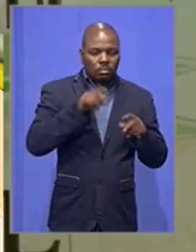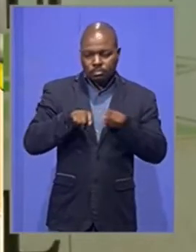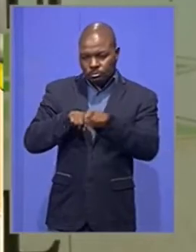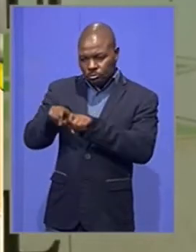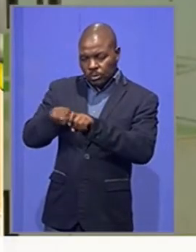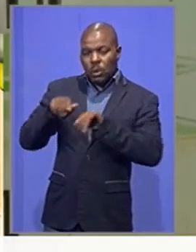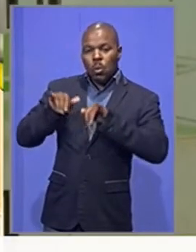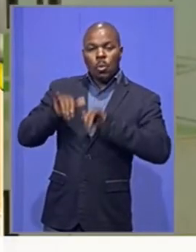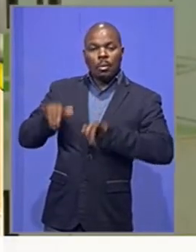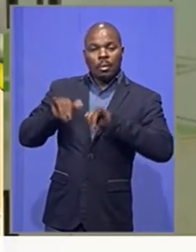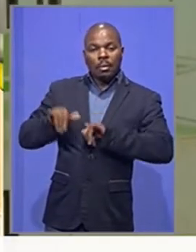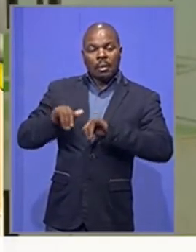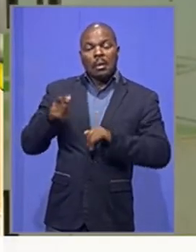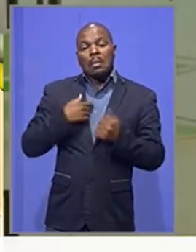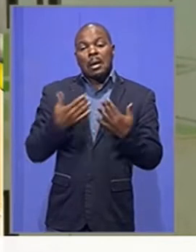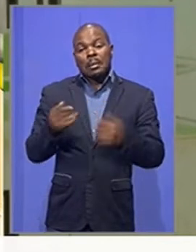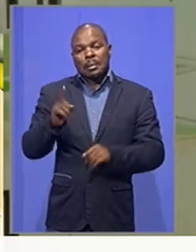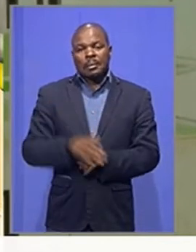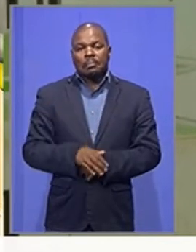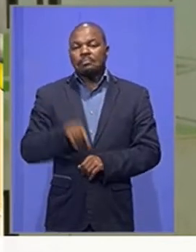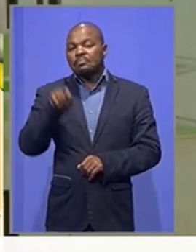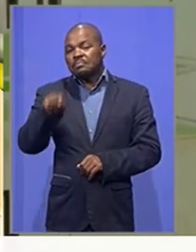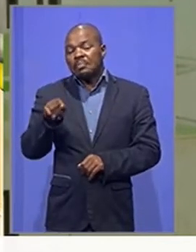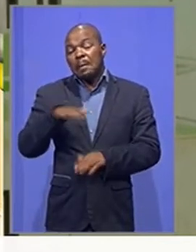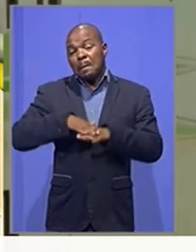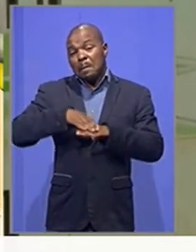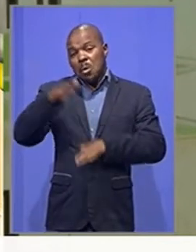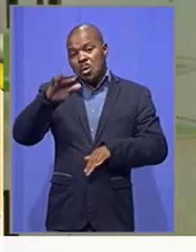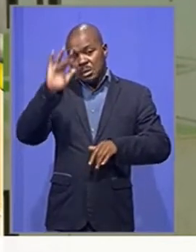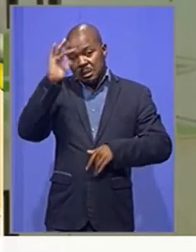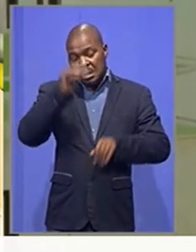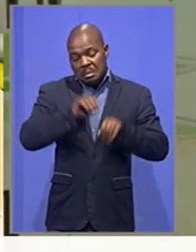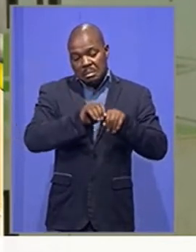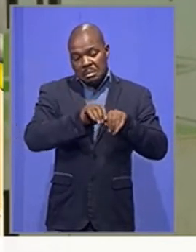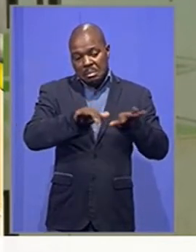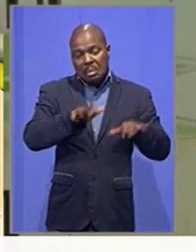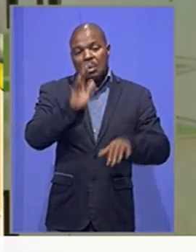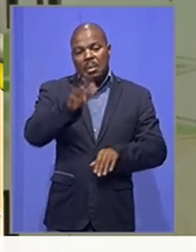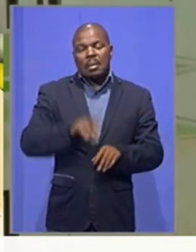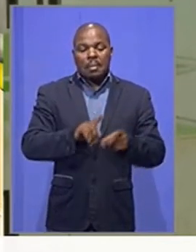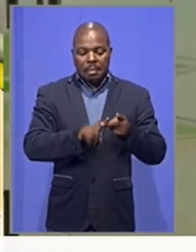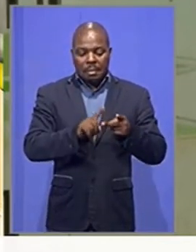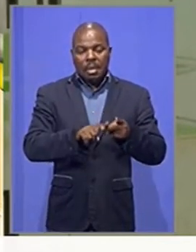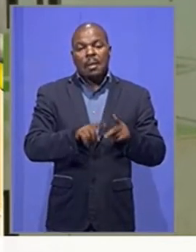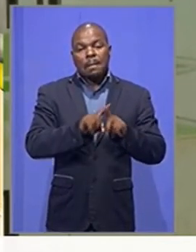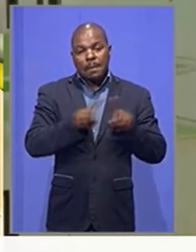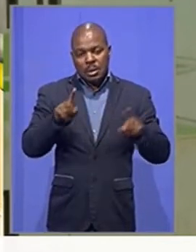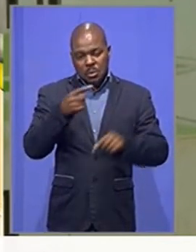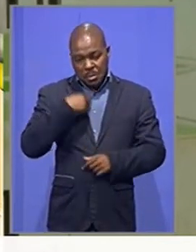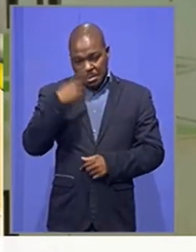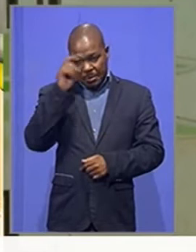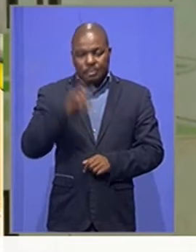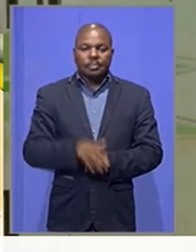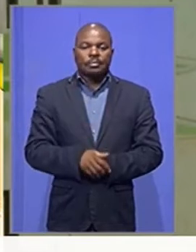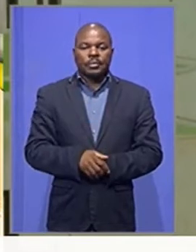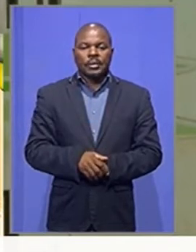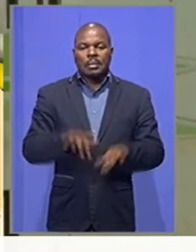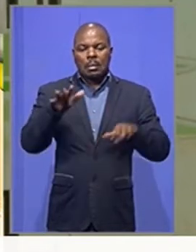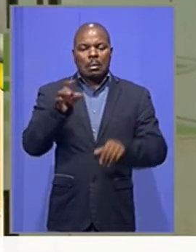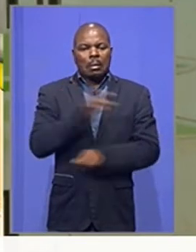we do expect that cases will increase. But we also maintain that there's no need